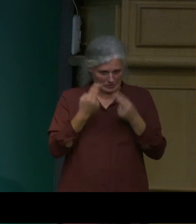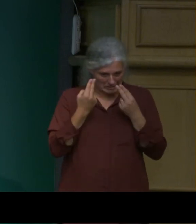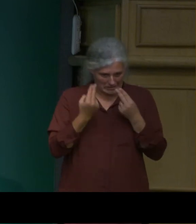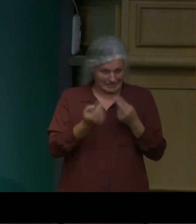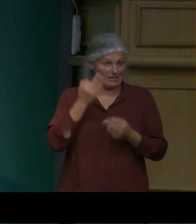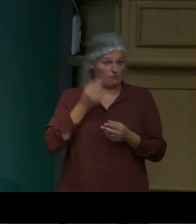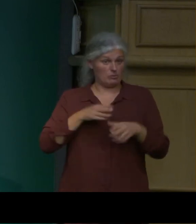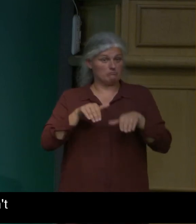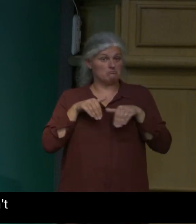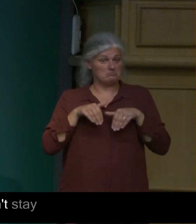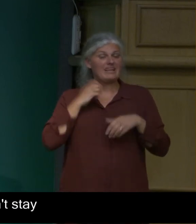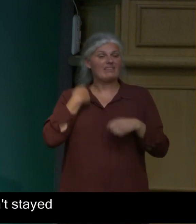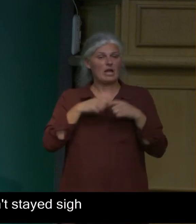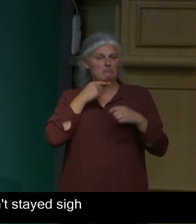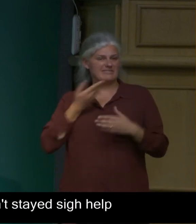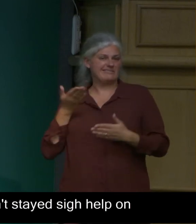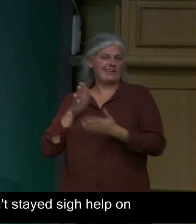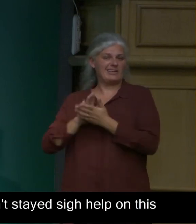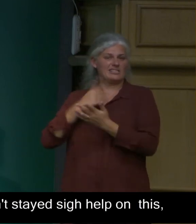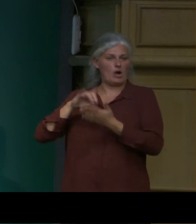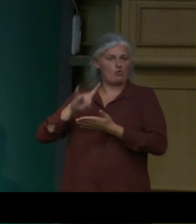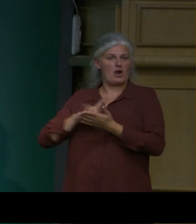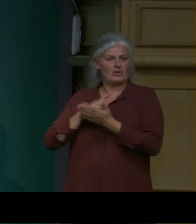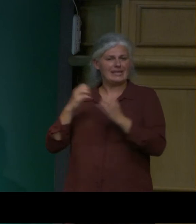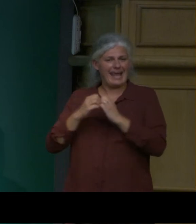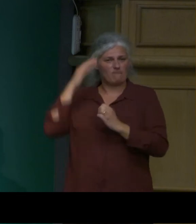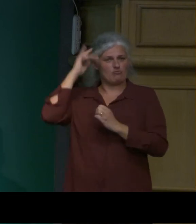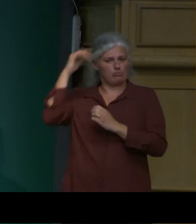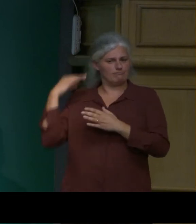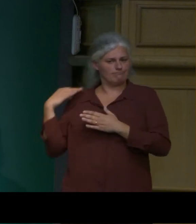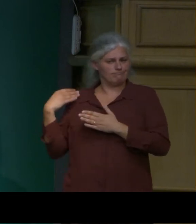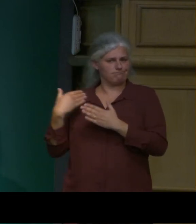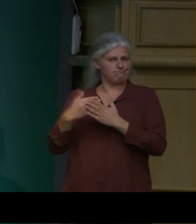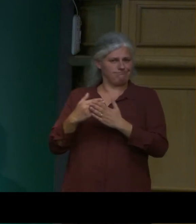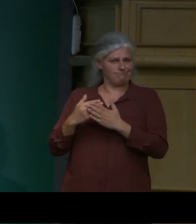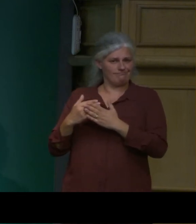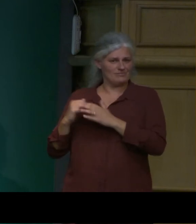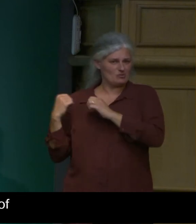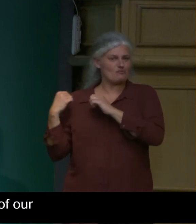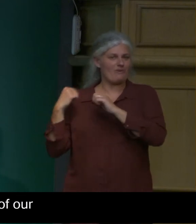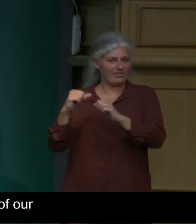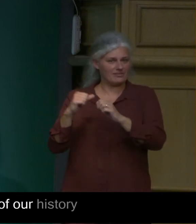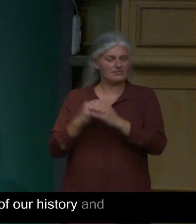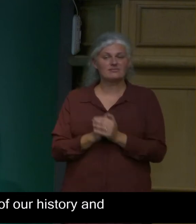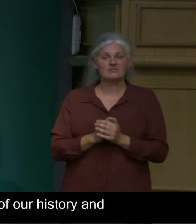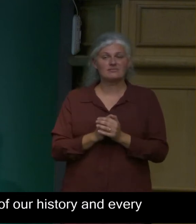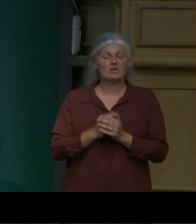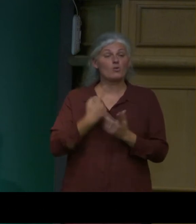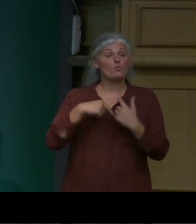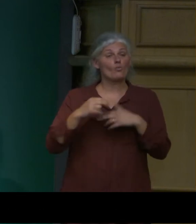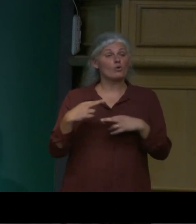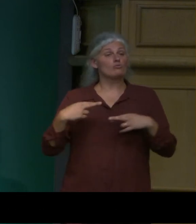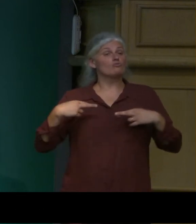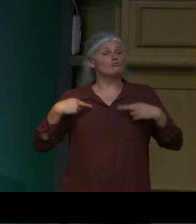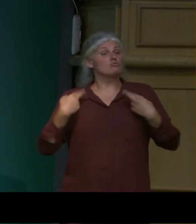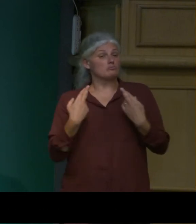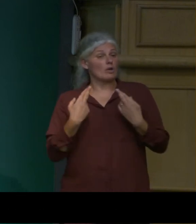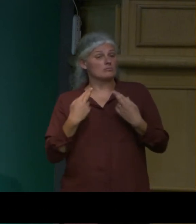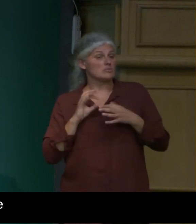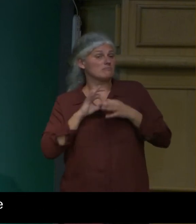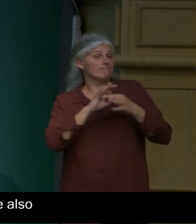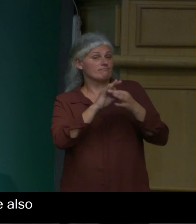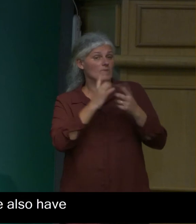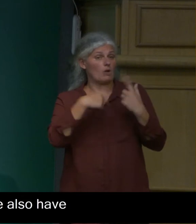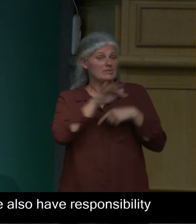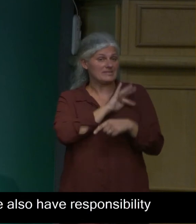would have been a betrayal of our history and every principle that guides us as a nation we also have responsibilities to ourselves as a Sovereign